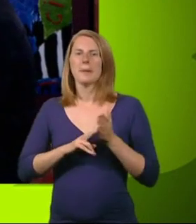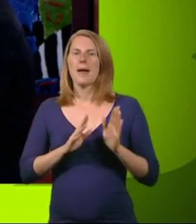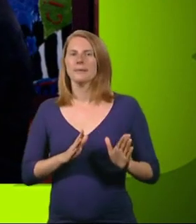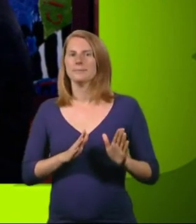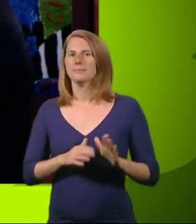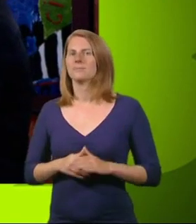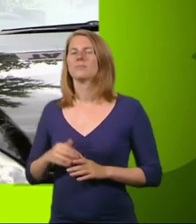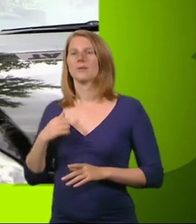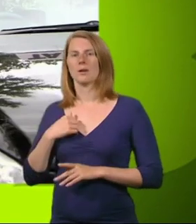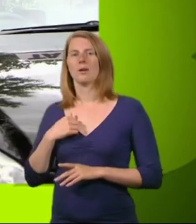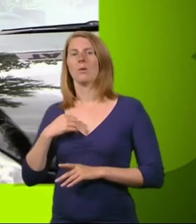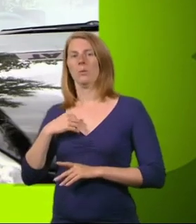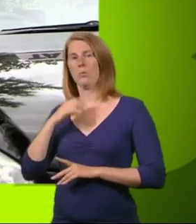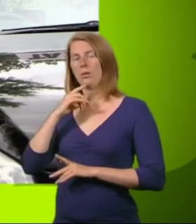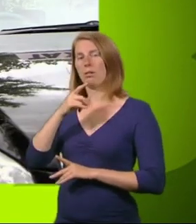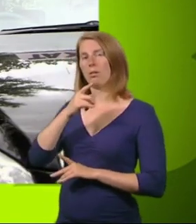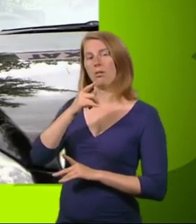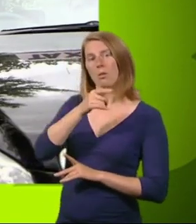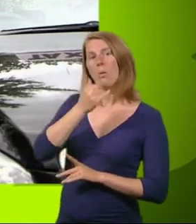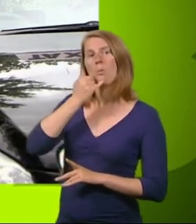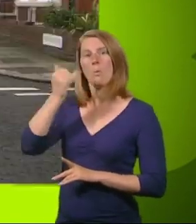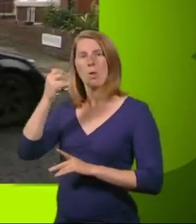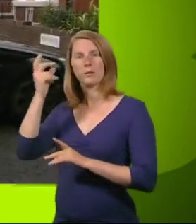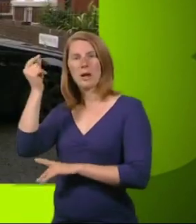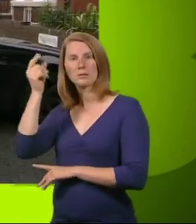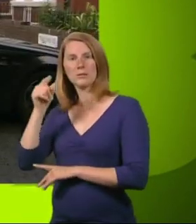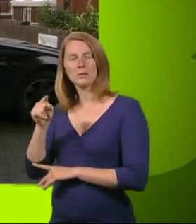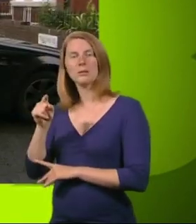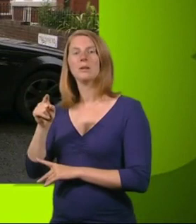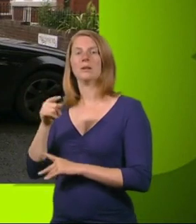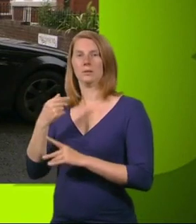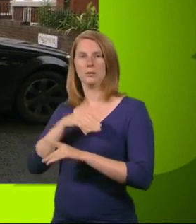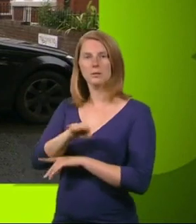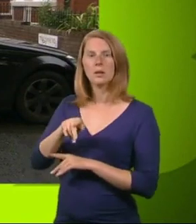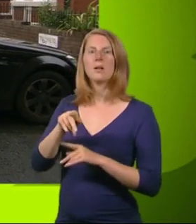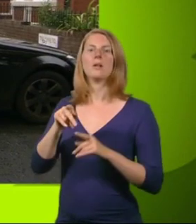cab. Get it to meet you around the corner. Come to my flat.